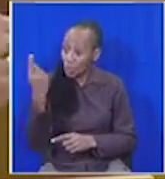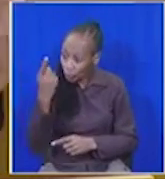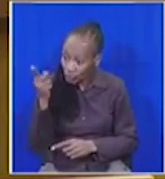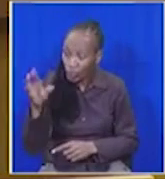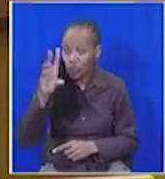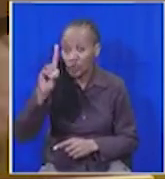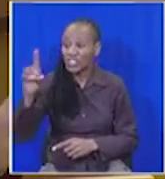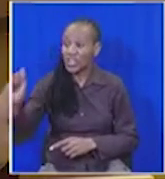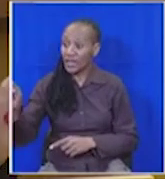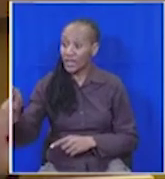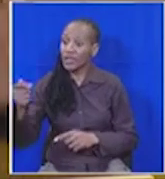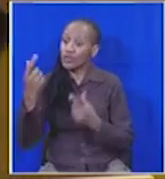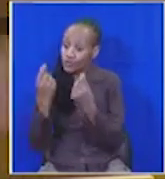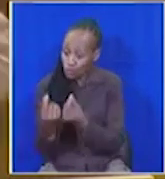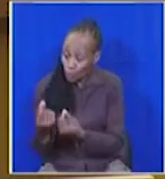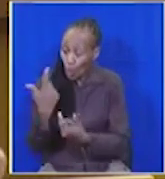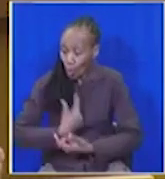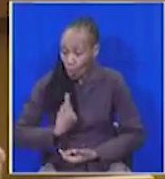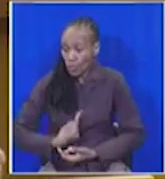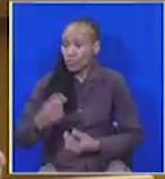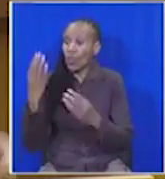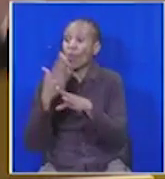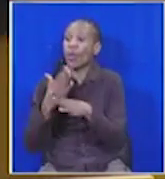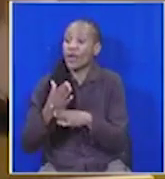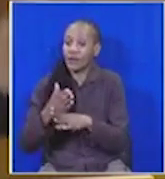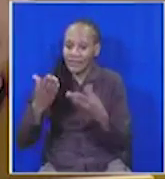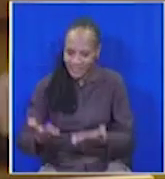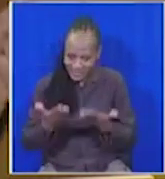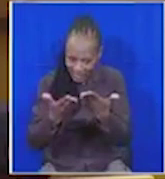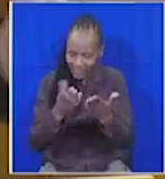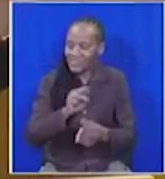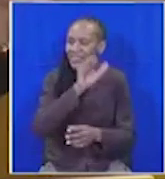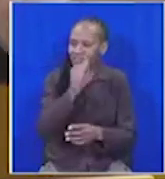as one which is patriotic, loyal to South Africa. Help